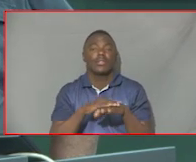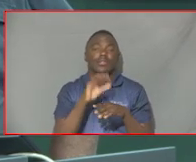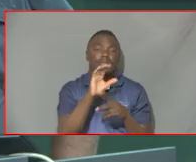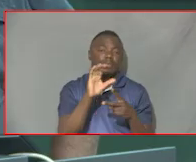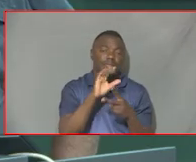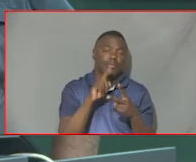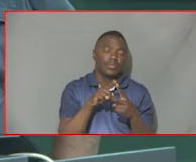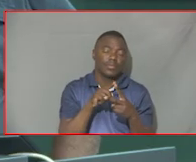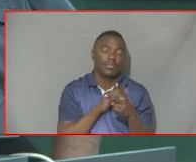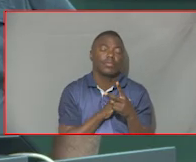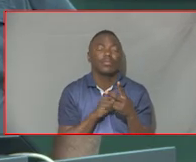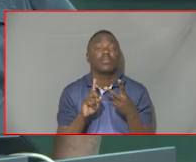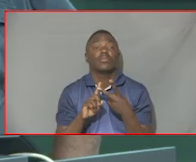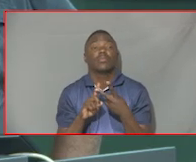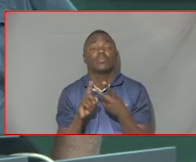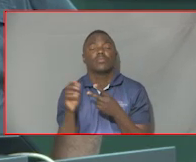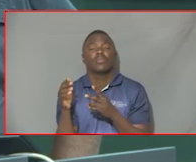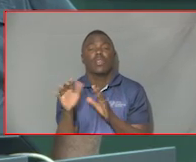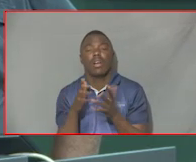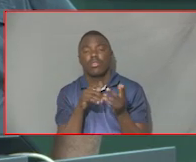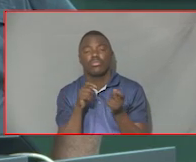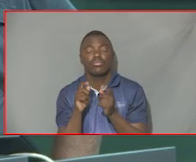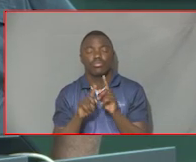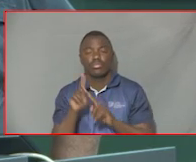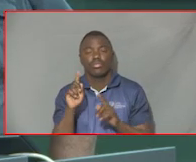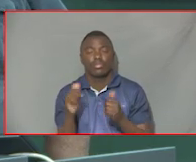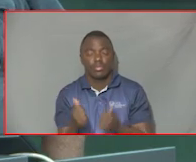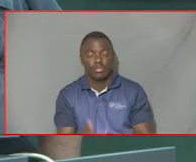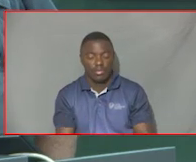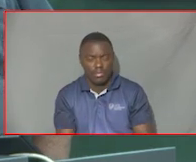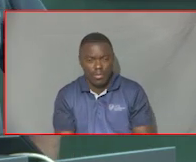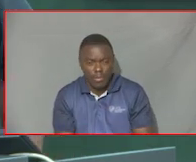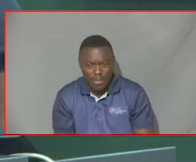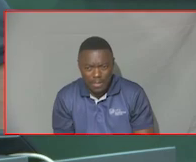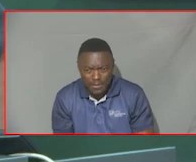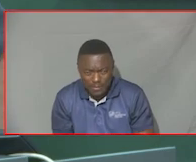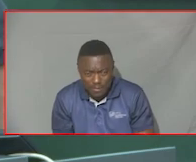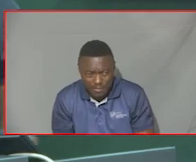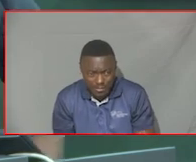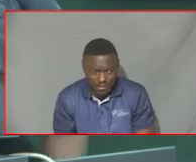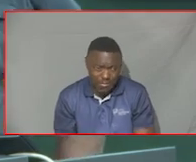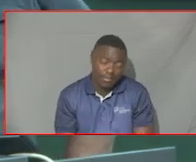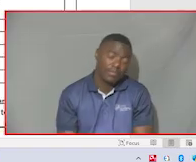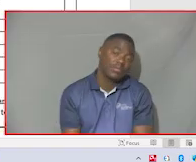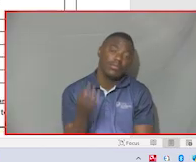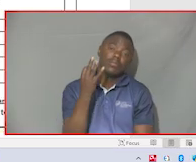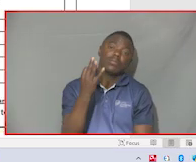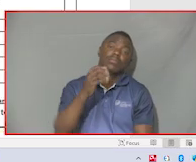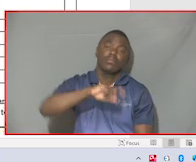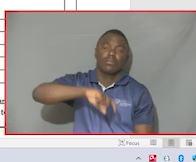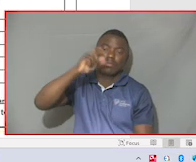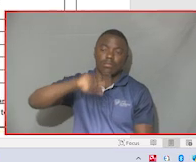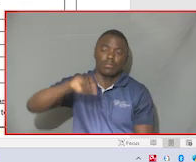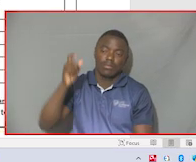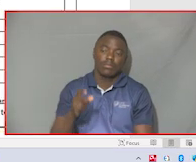in and how to manipulate that in specific sums. Trig graphs and trig formula. Now,